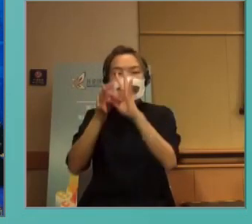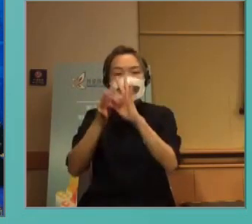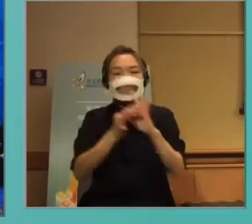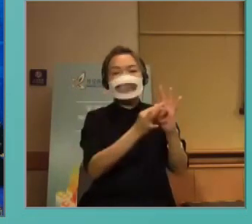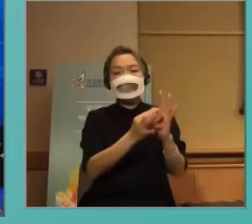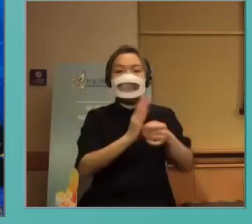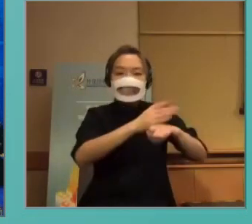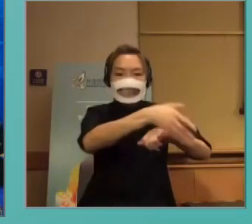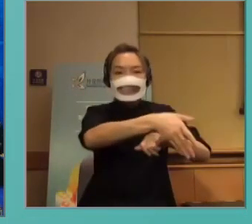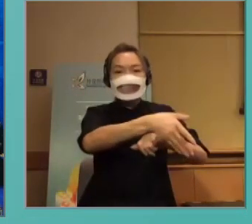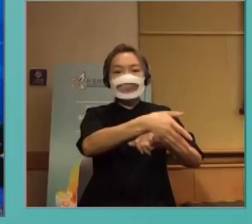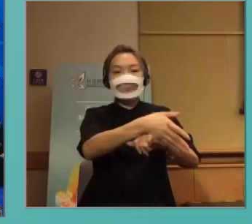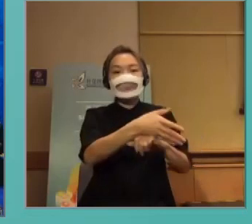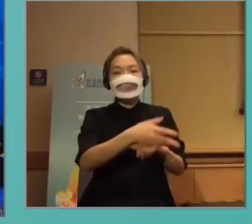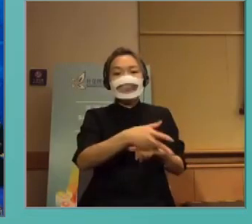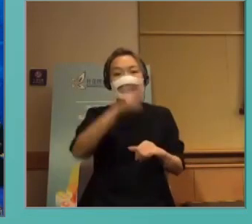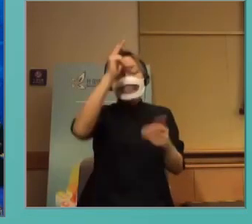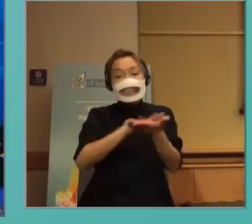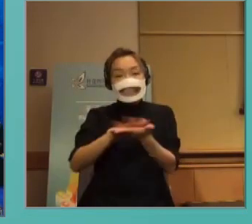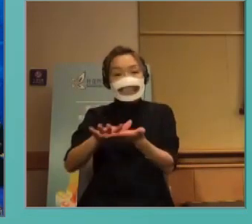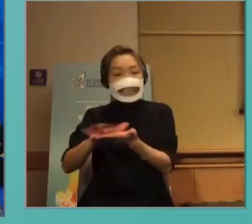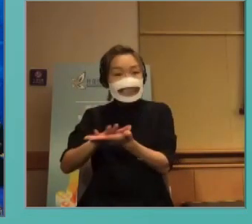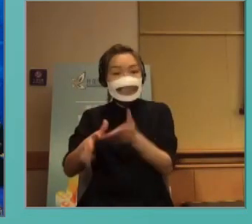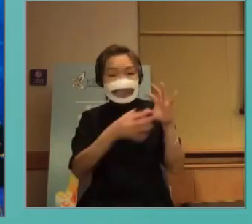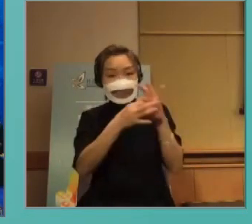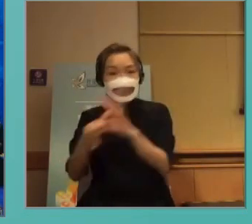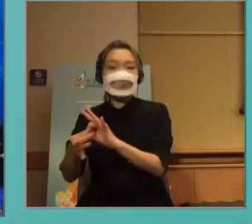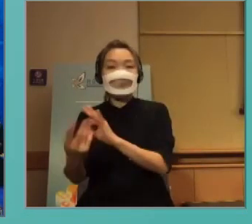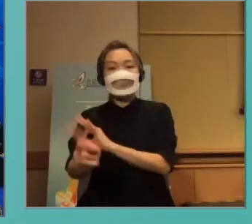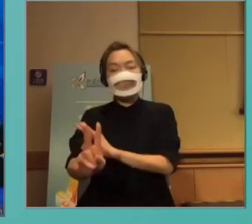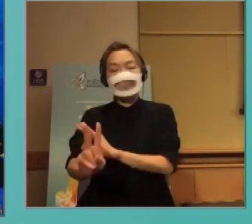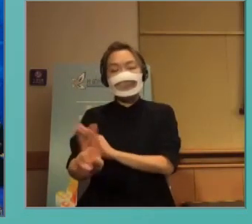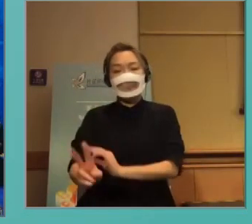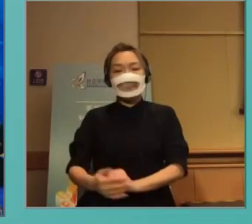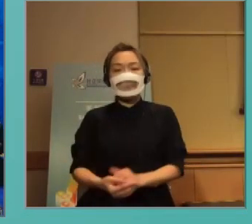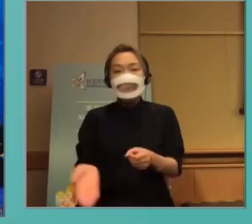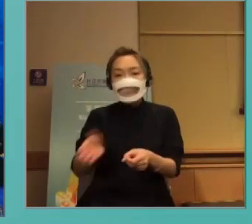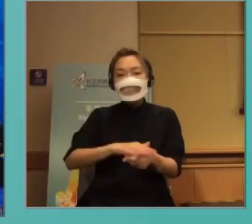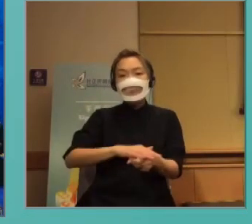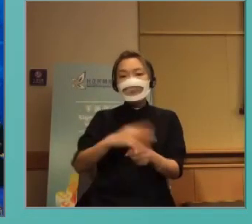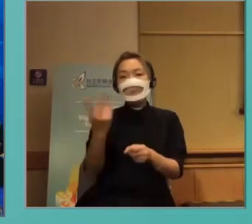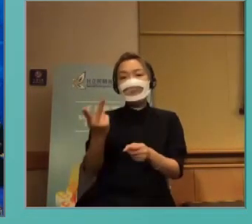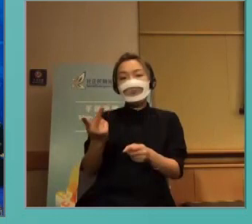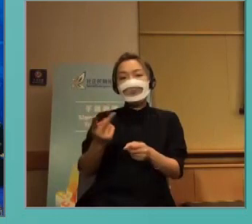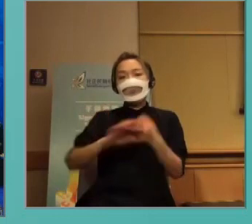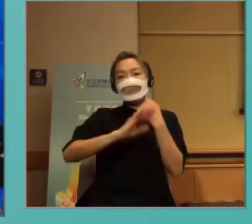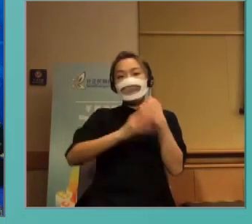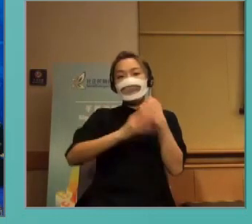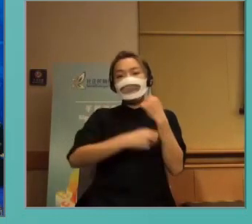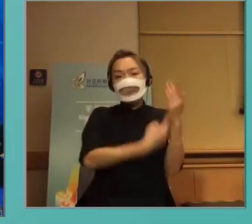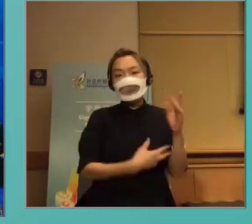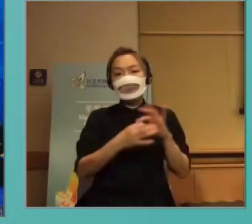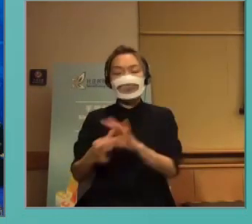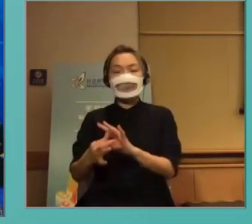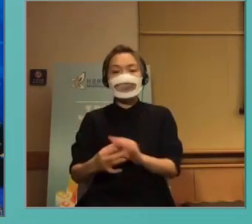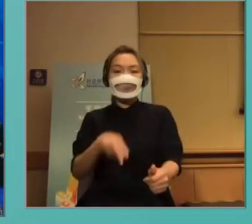just add that there are actually two type of laws being developed. There's the regulatory side, which is because that's a buzzword on everybody's